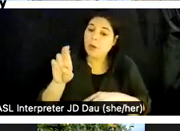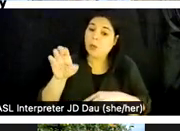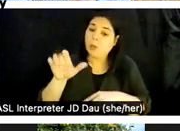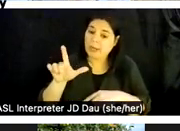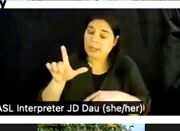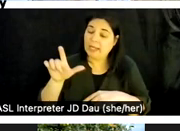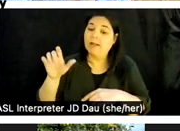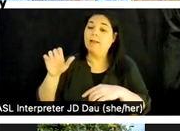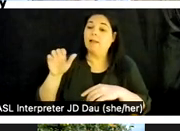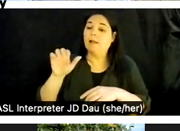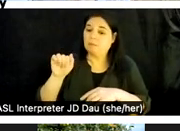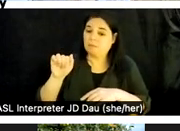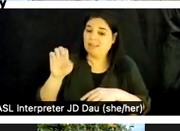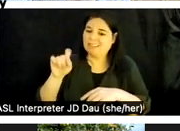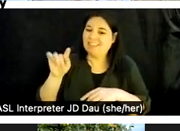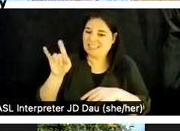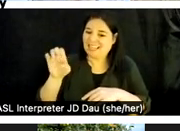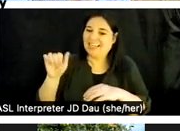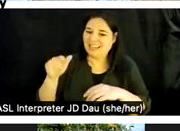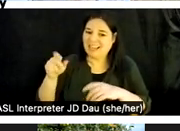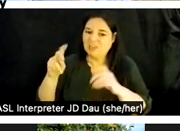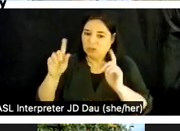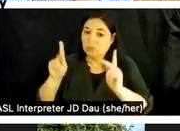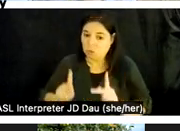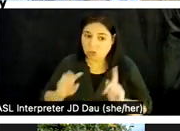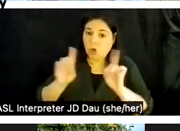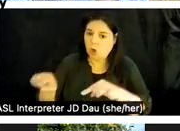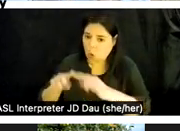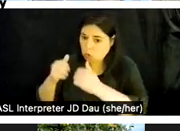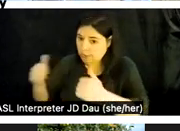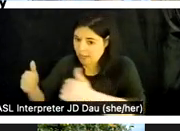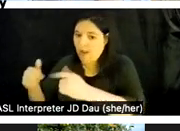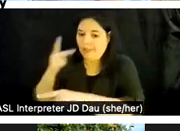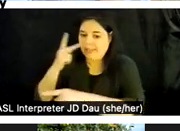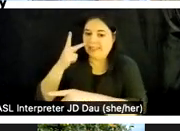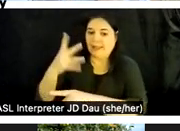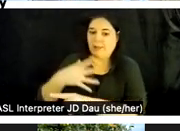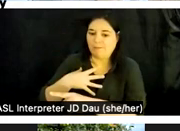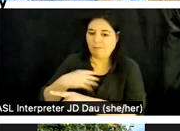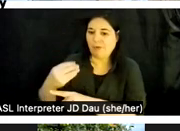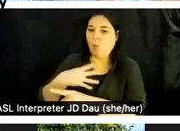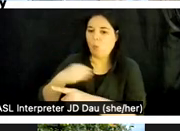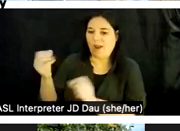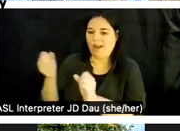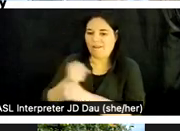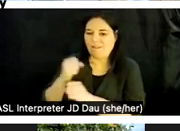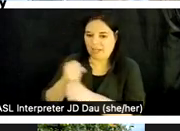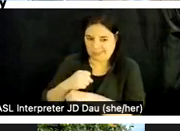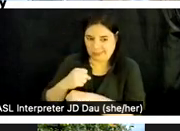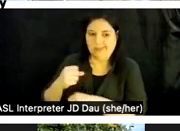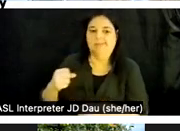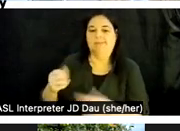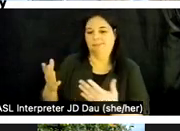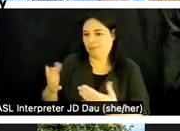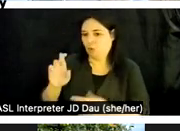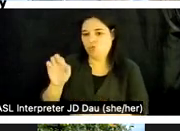white neighborhoods, and this is where the whole white flight scenario came into play.